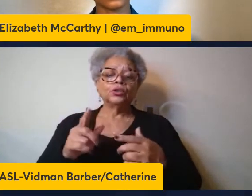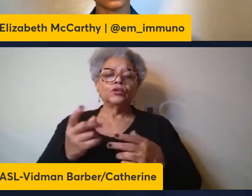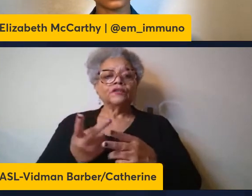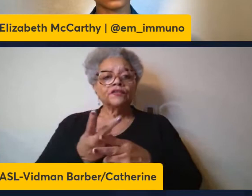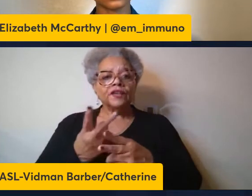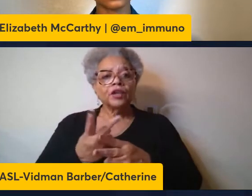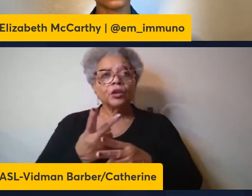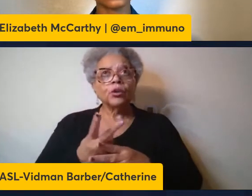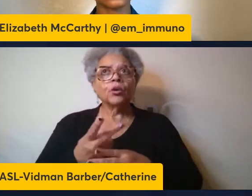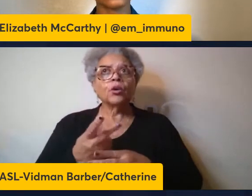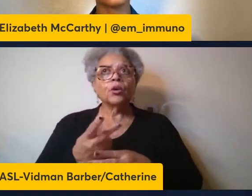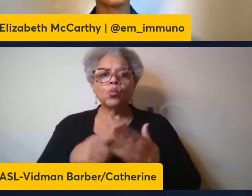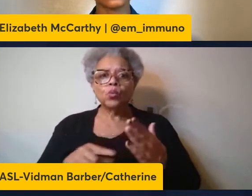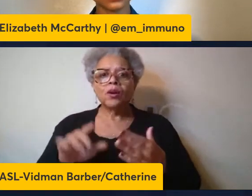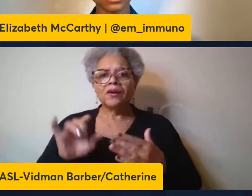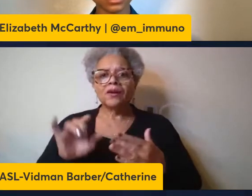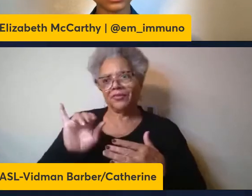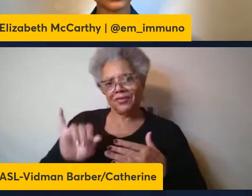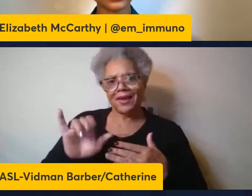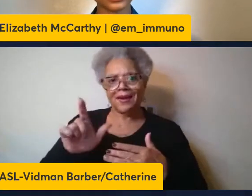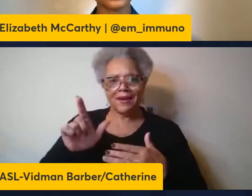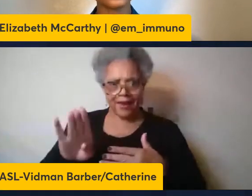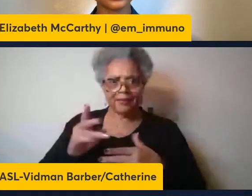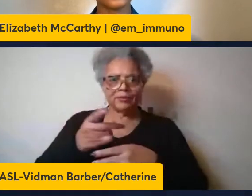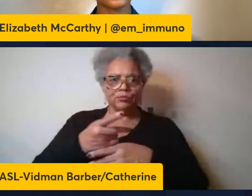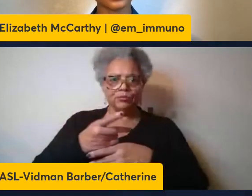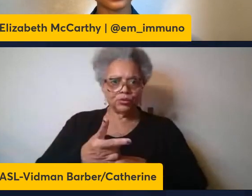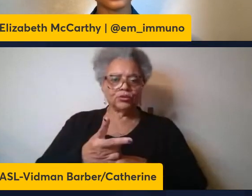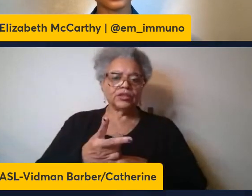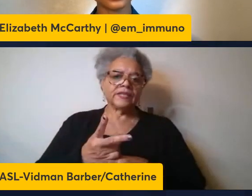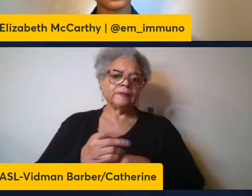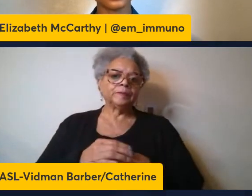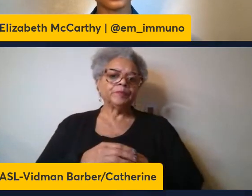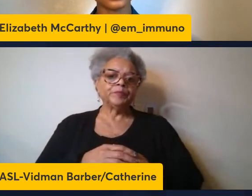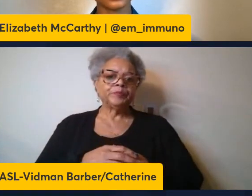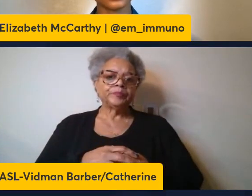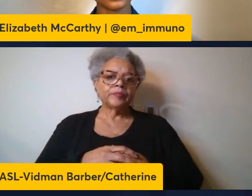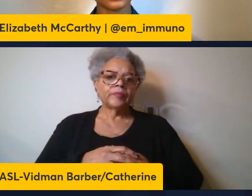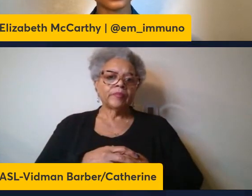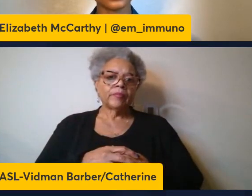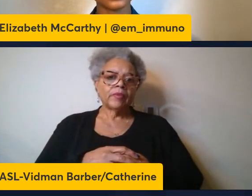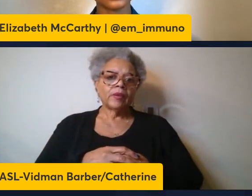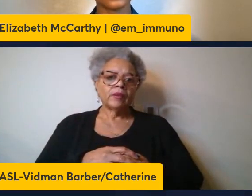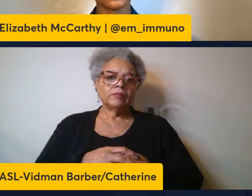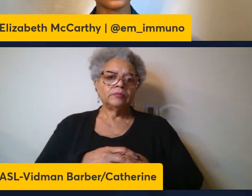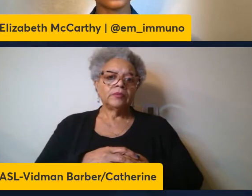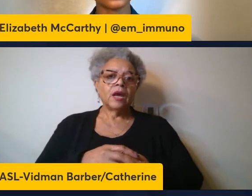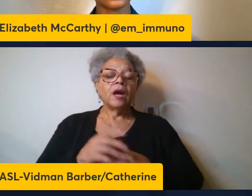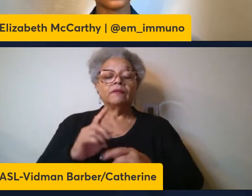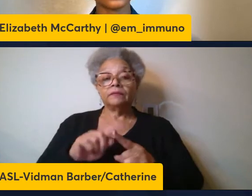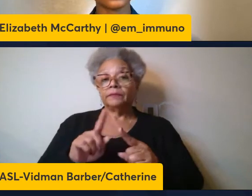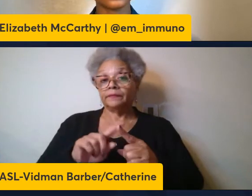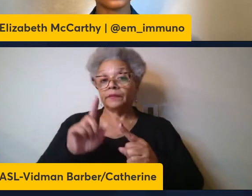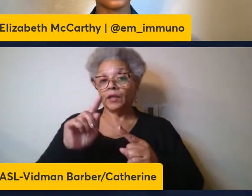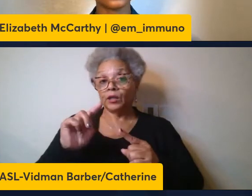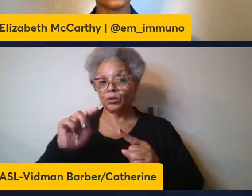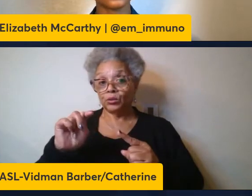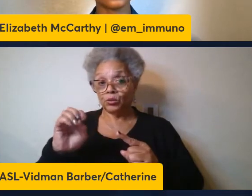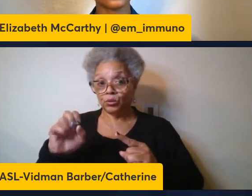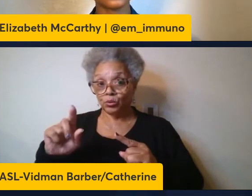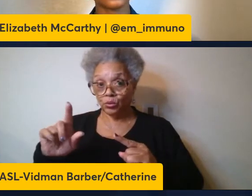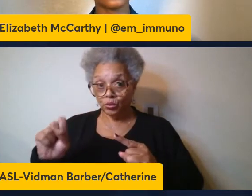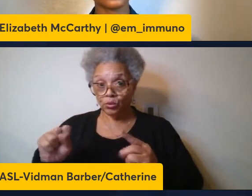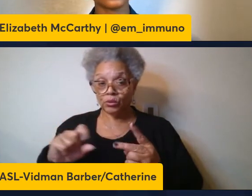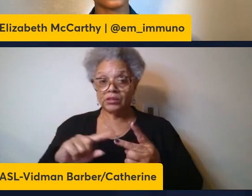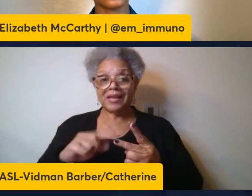figure, what the lab is actually producing in terms of tools and